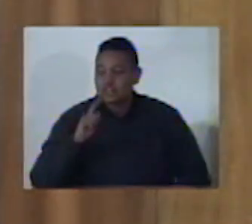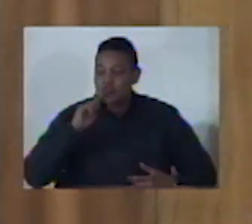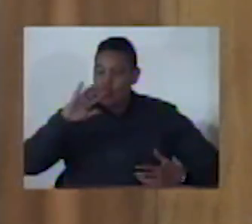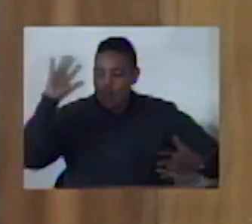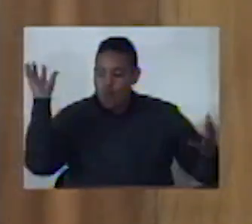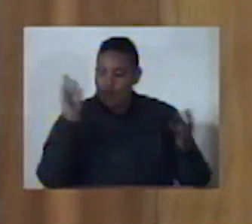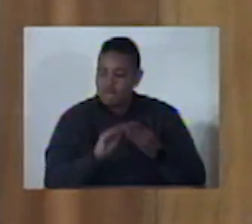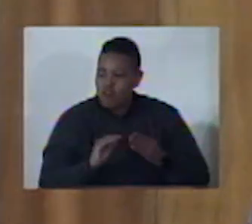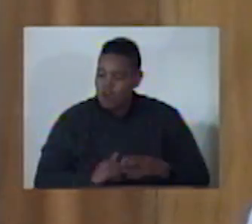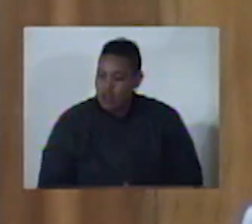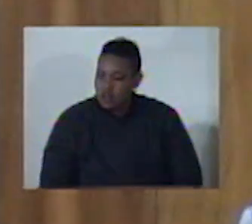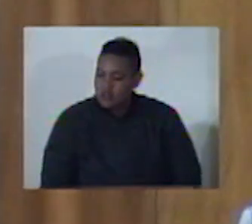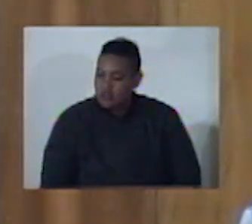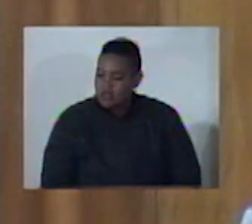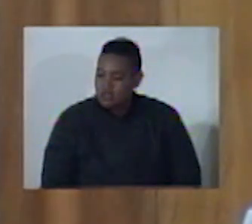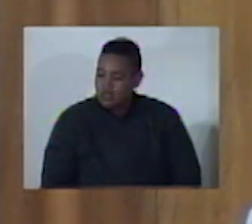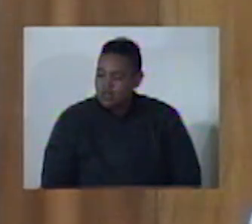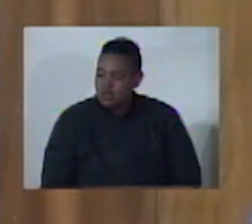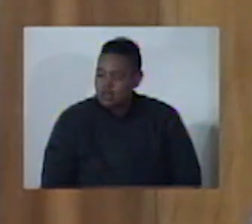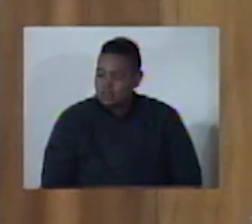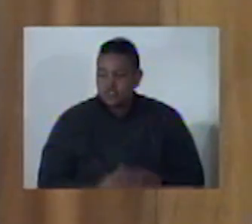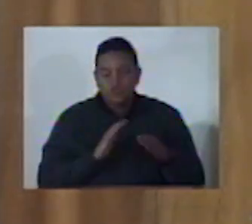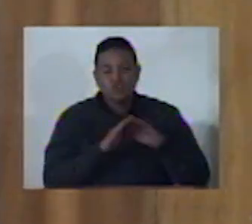21.7% island-wide.